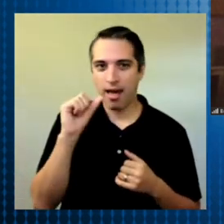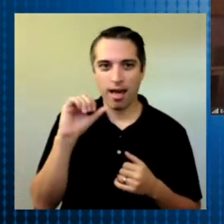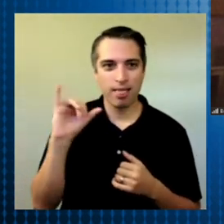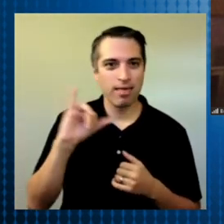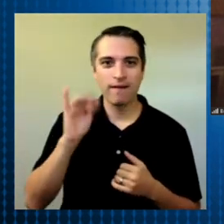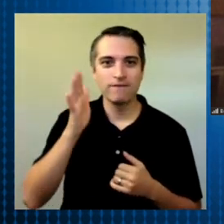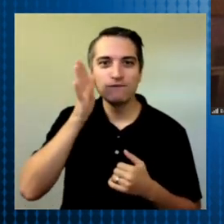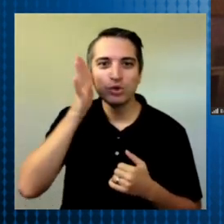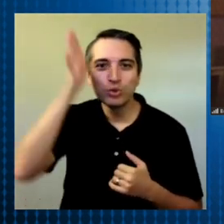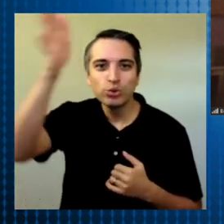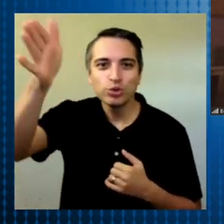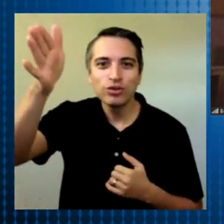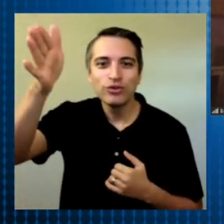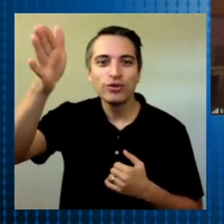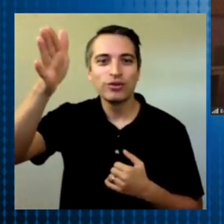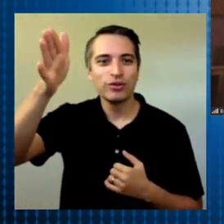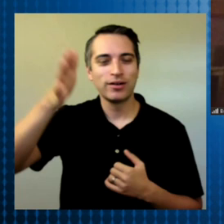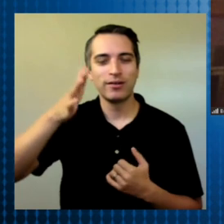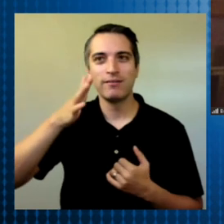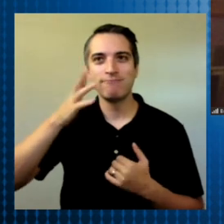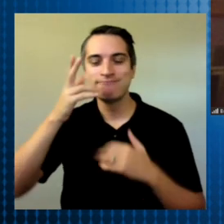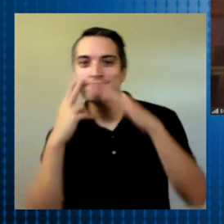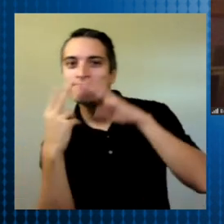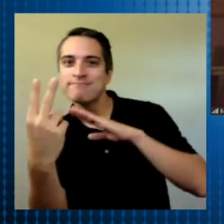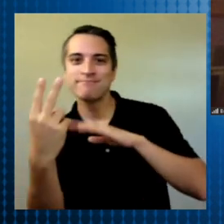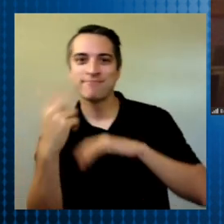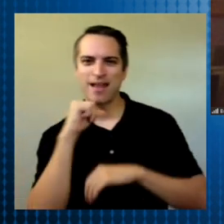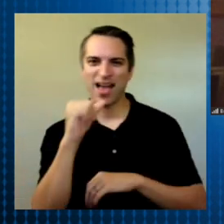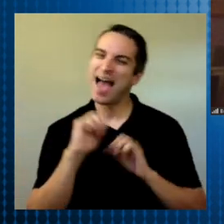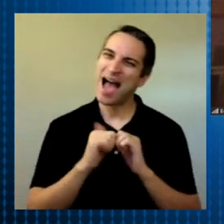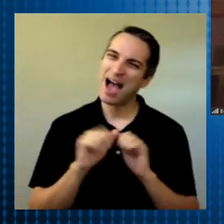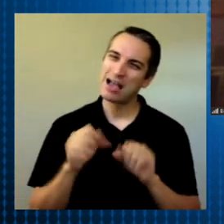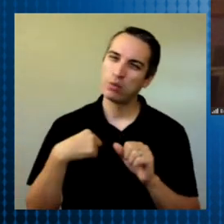you talked about. How do we change that?